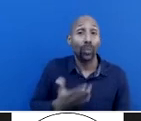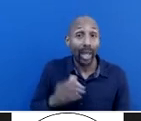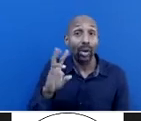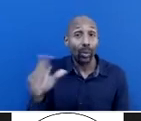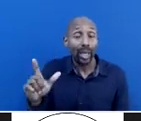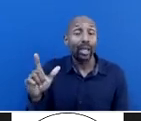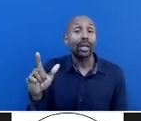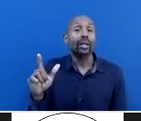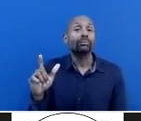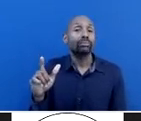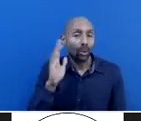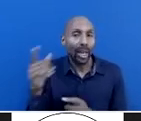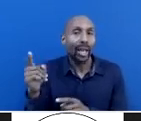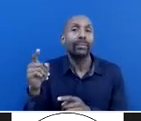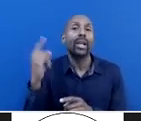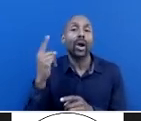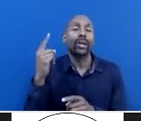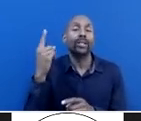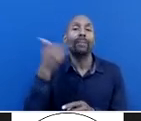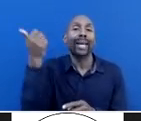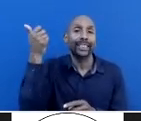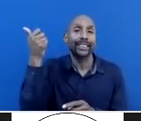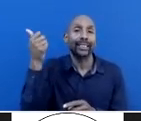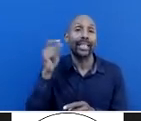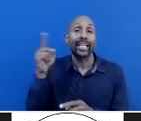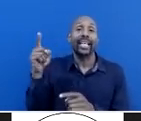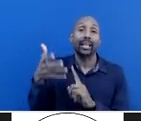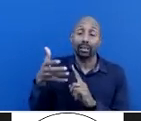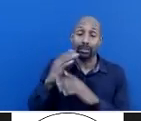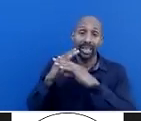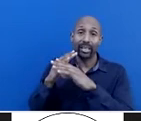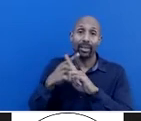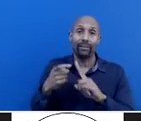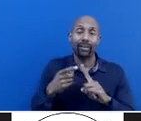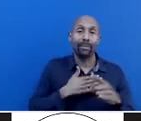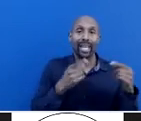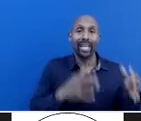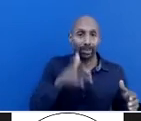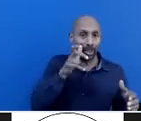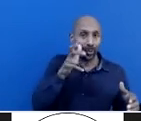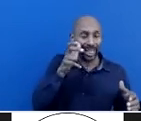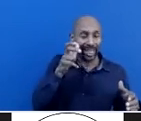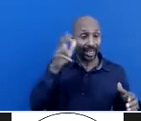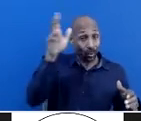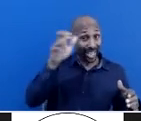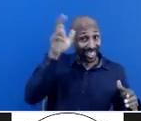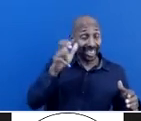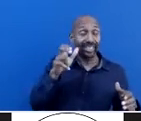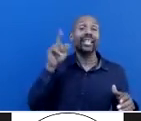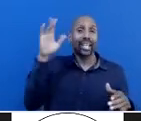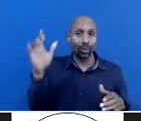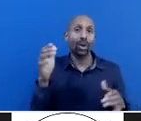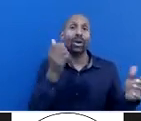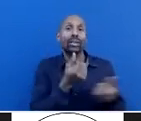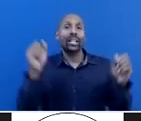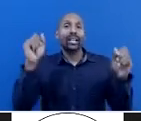best. He has protected me from the wickedness of my enemies, and he will deliver to me his victory. The thing